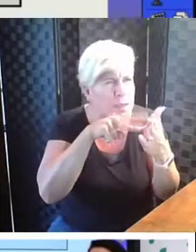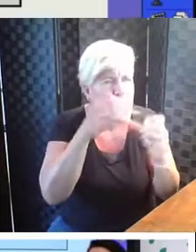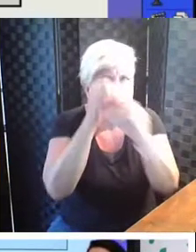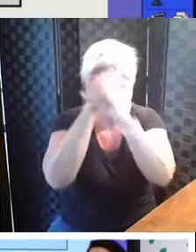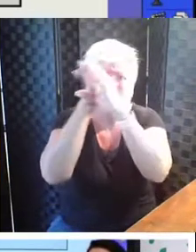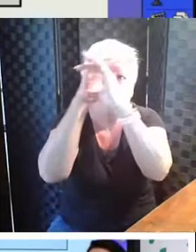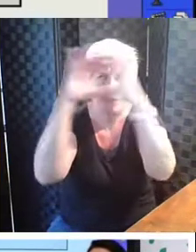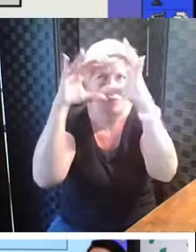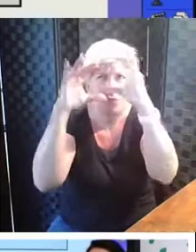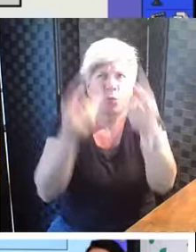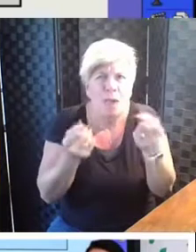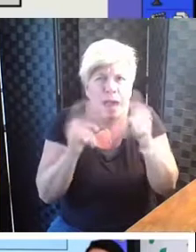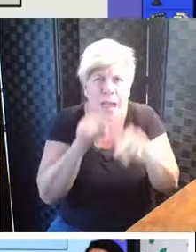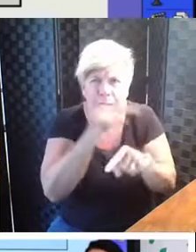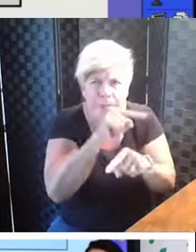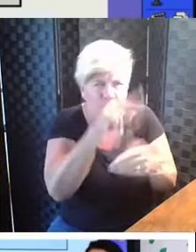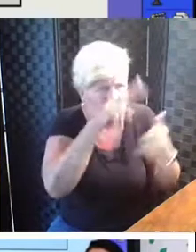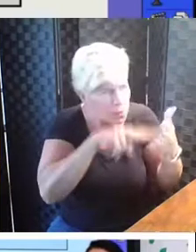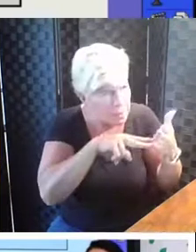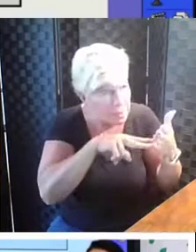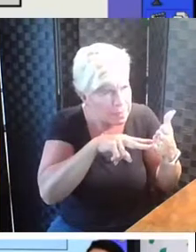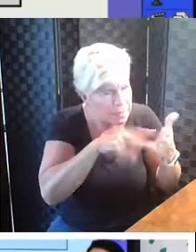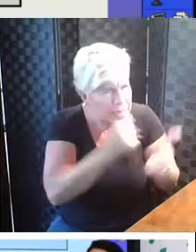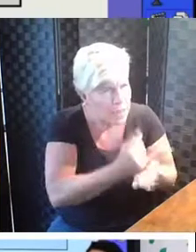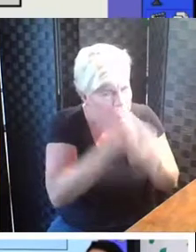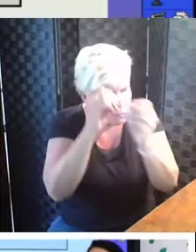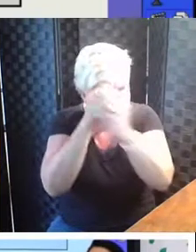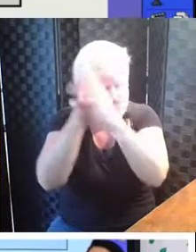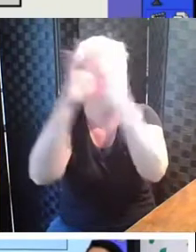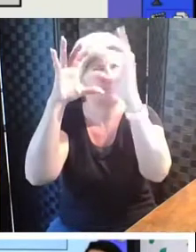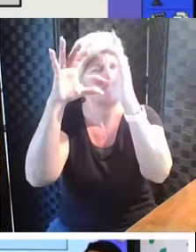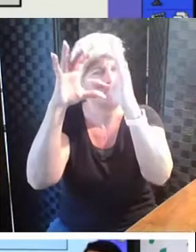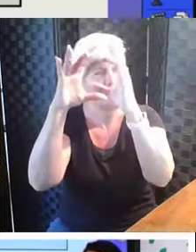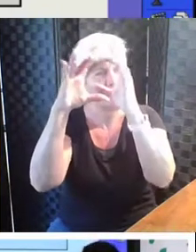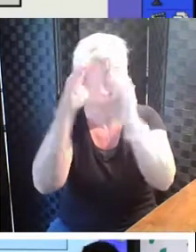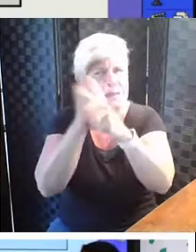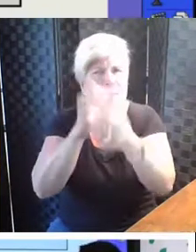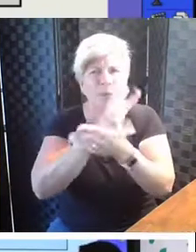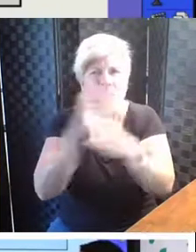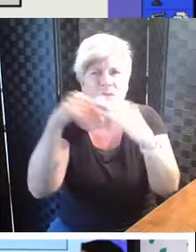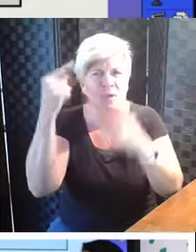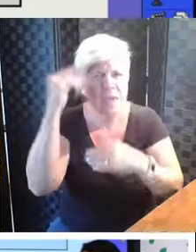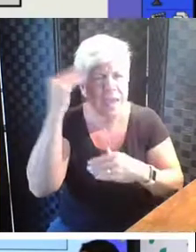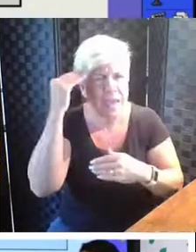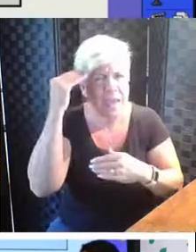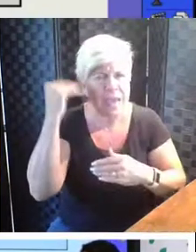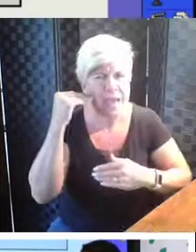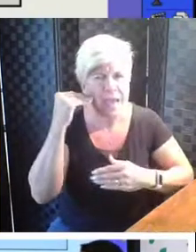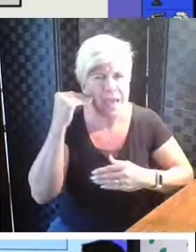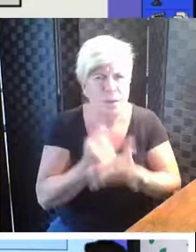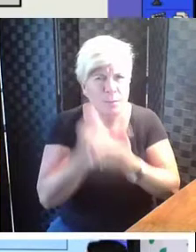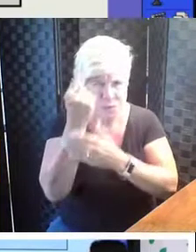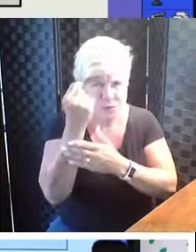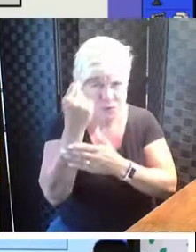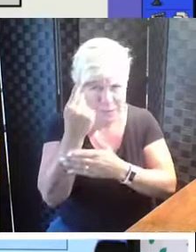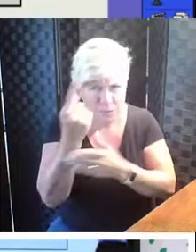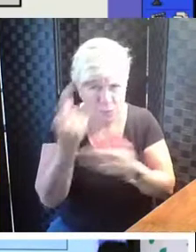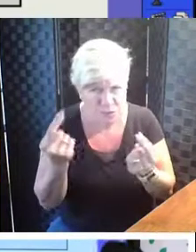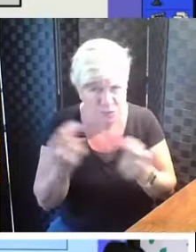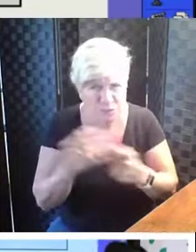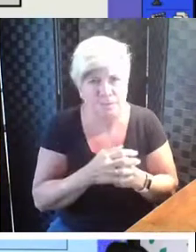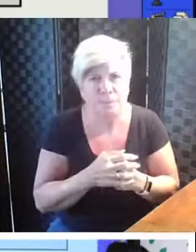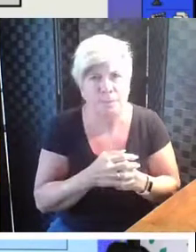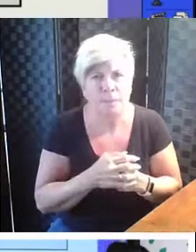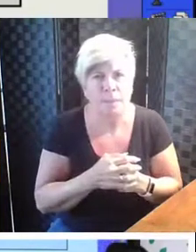picturing what is actually happening in this story, and it will help you understand what it is that we need to do to answer that question.